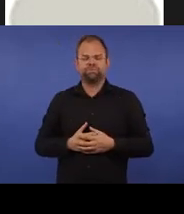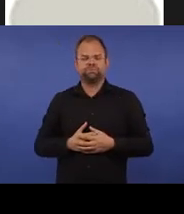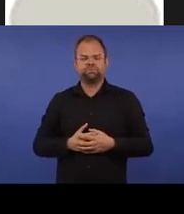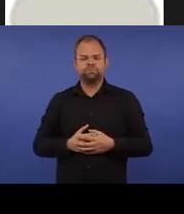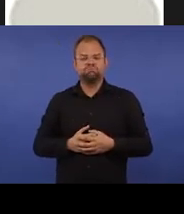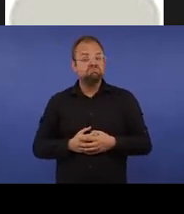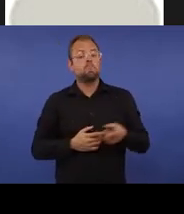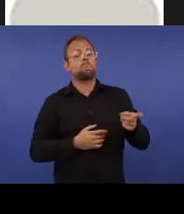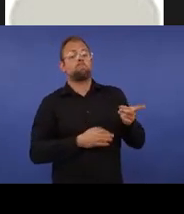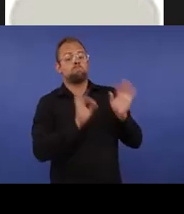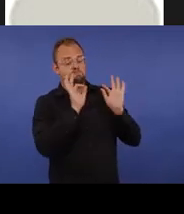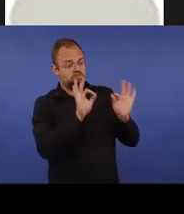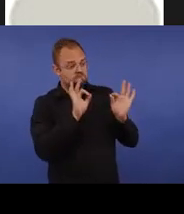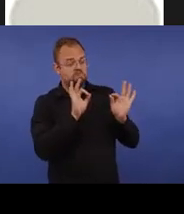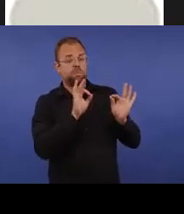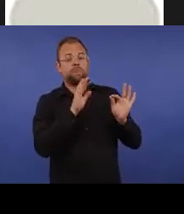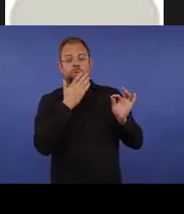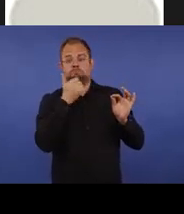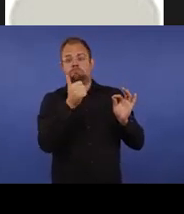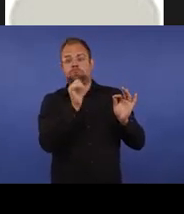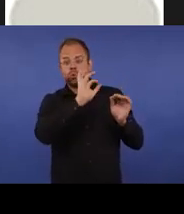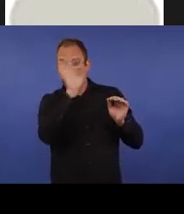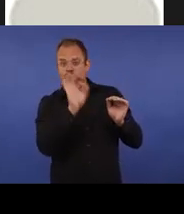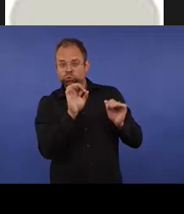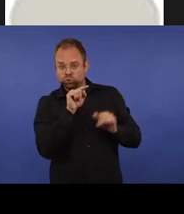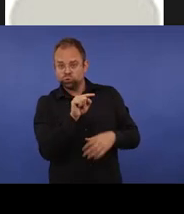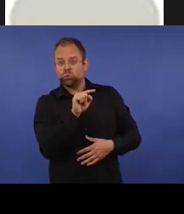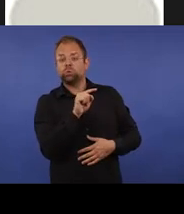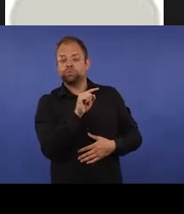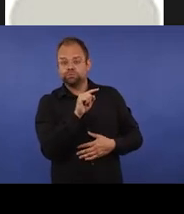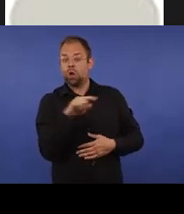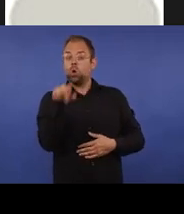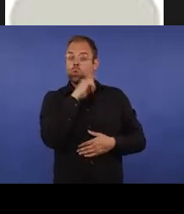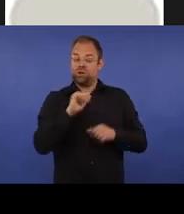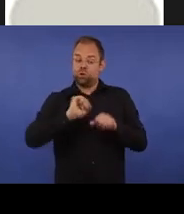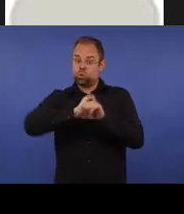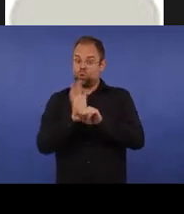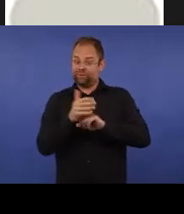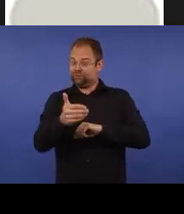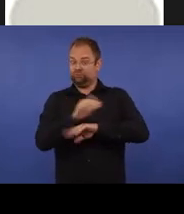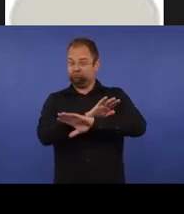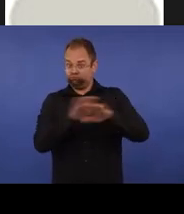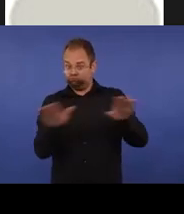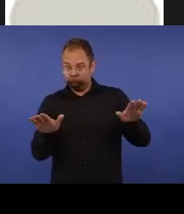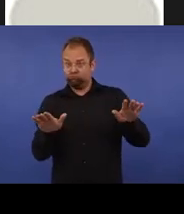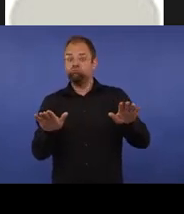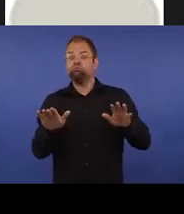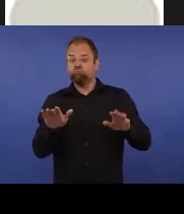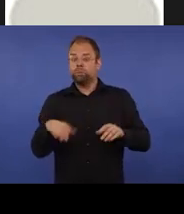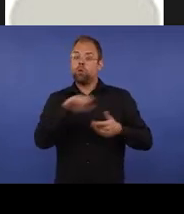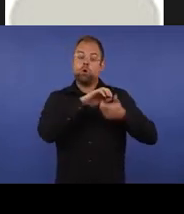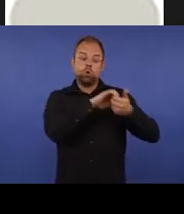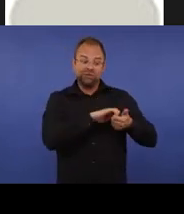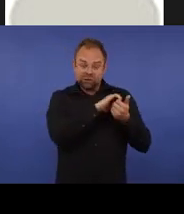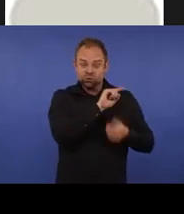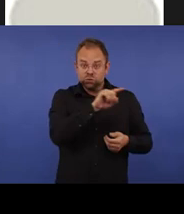respective countries, really need to learn about the lessons that we learned and what needs to be happening in the future.